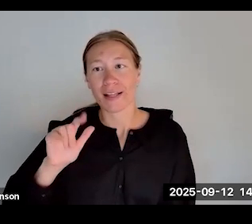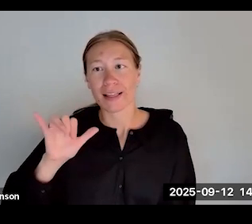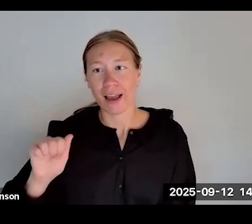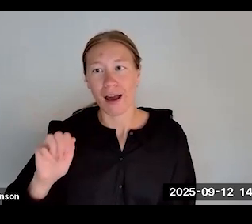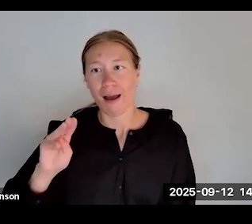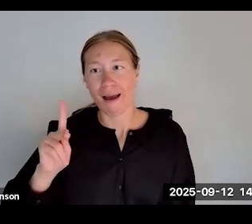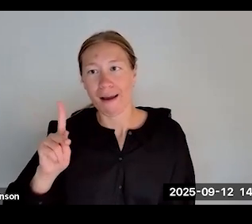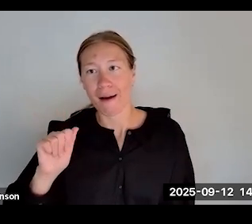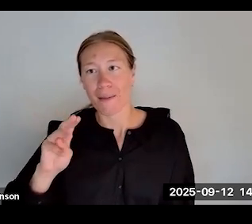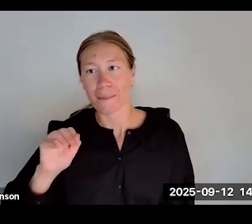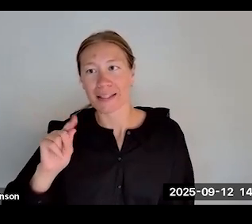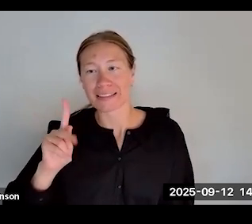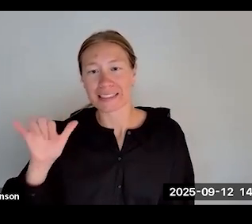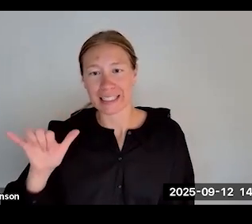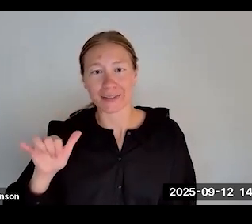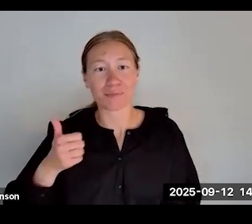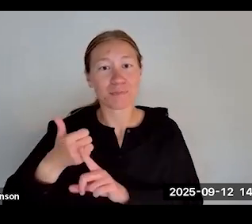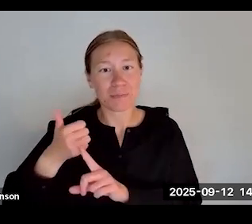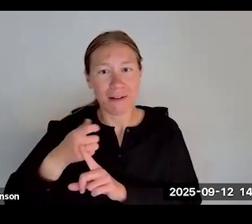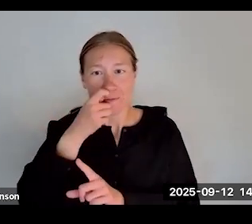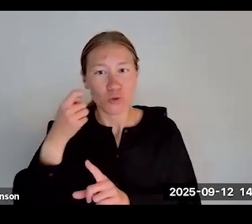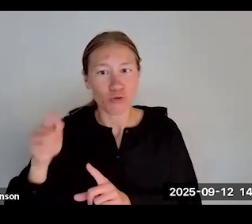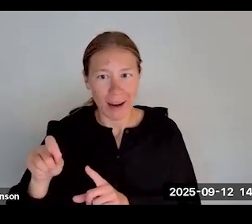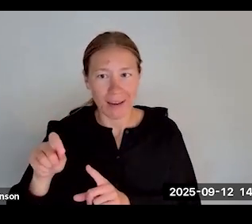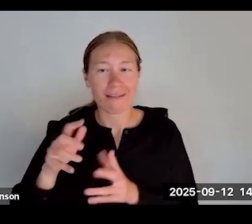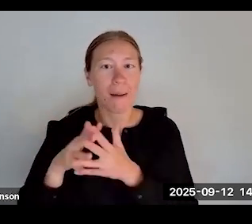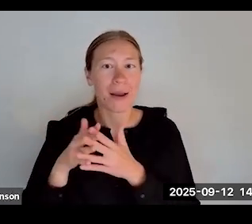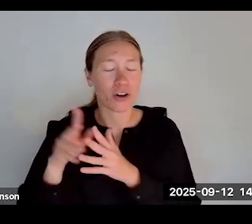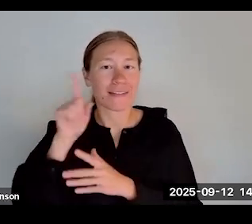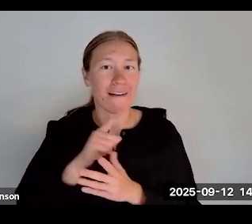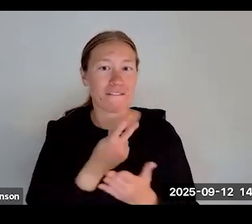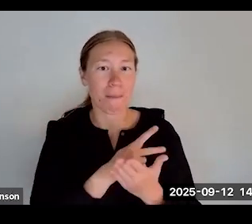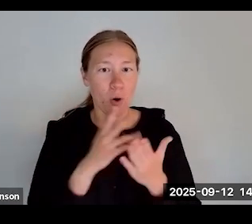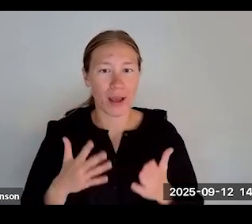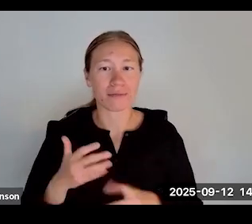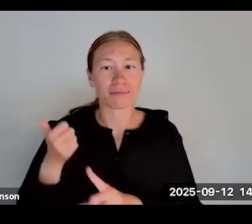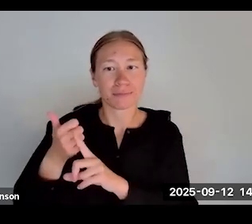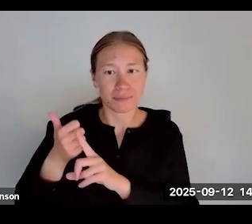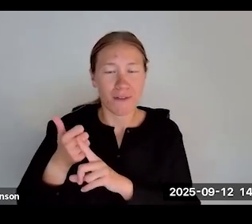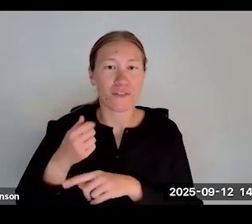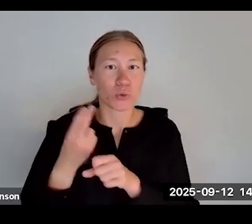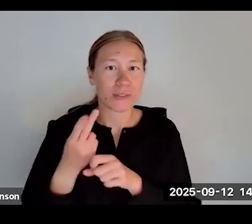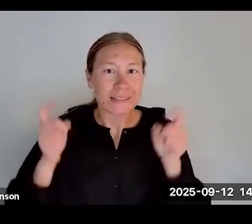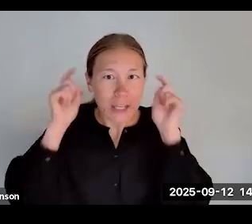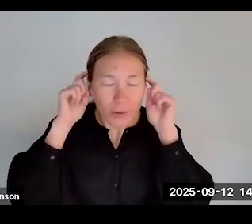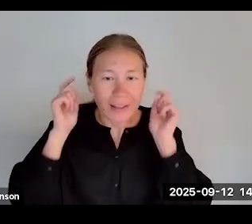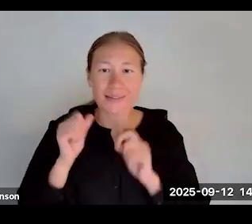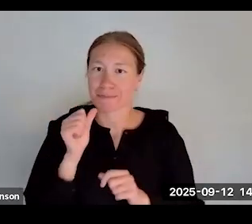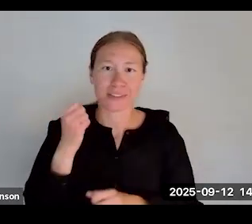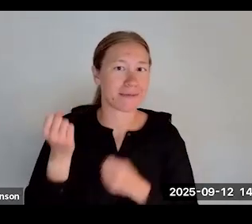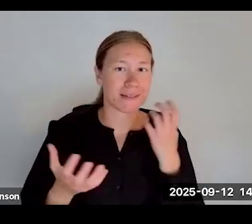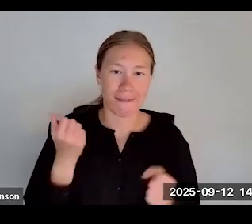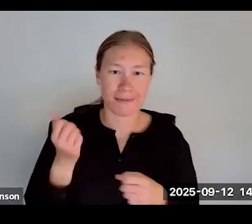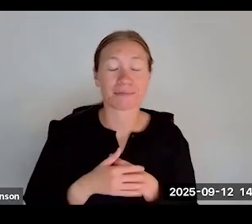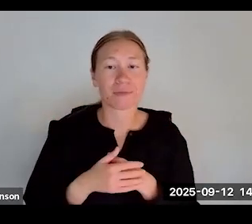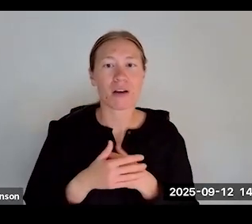poet. Ilya wears hearing aids and does not use ASL. Deaf Republic is a collection of poems that all together